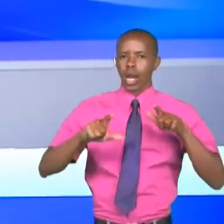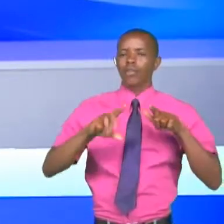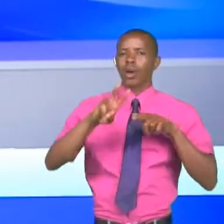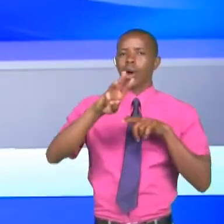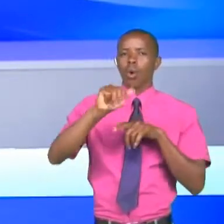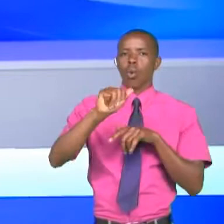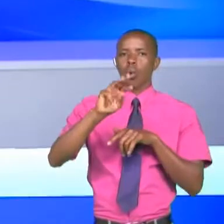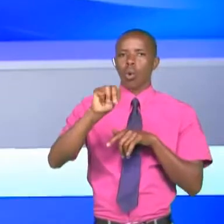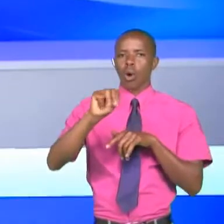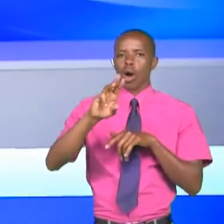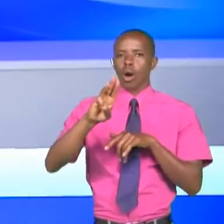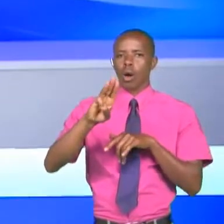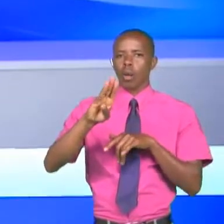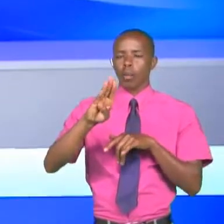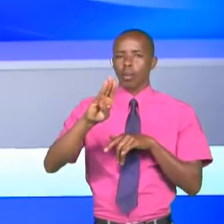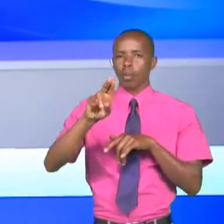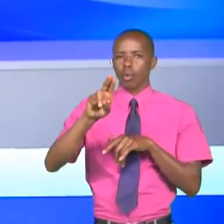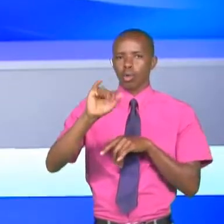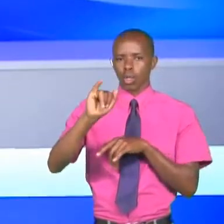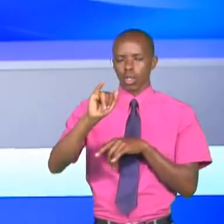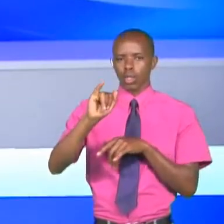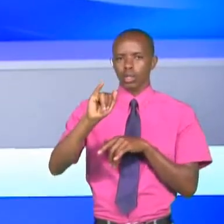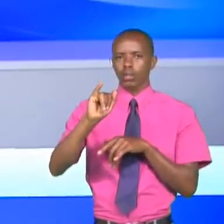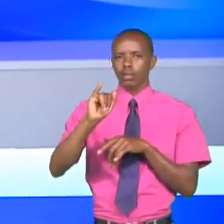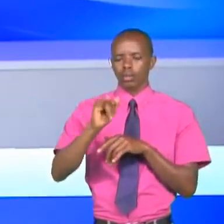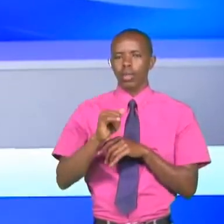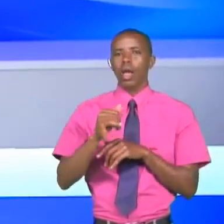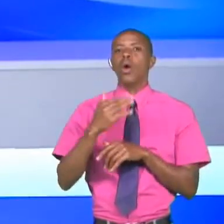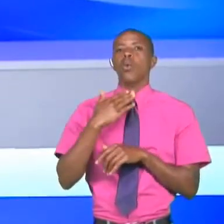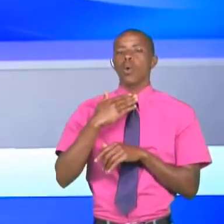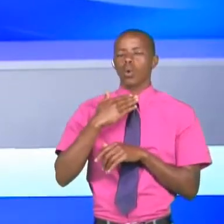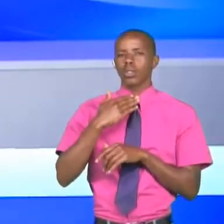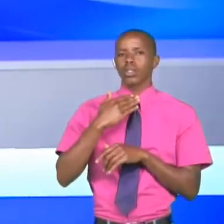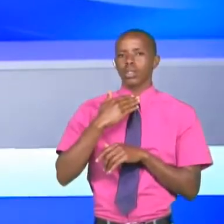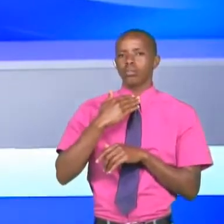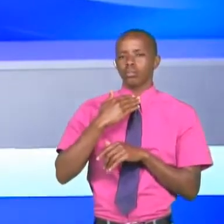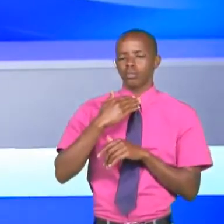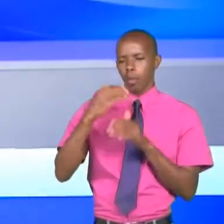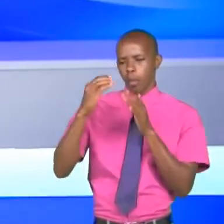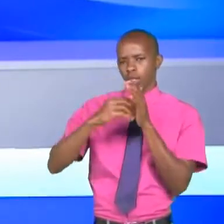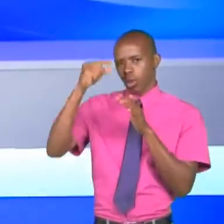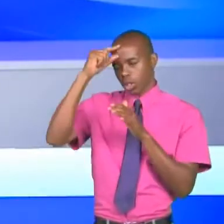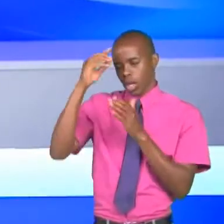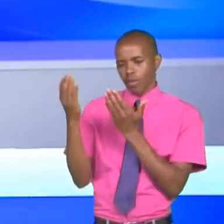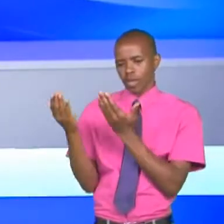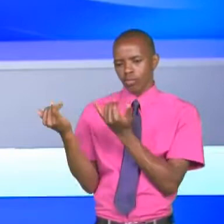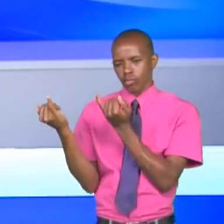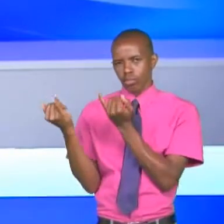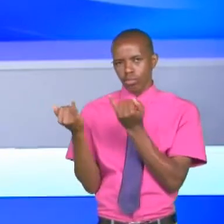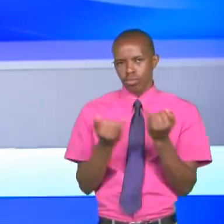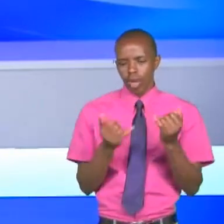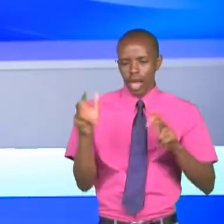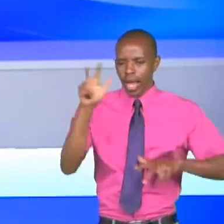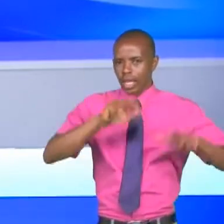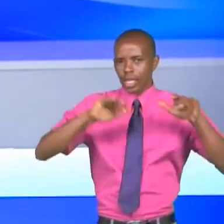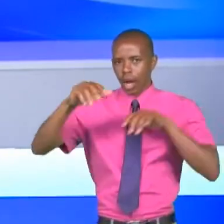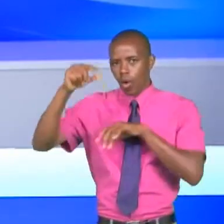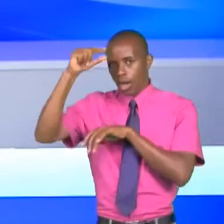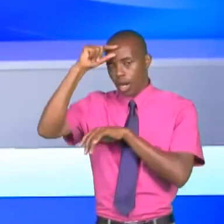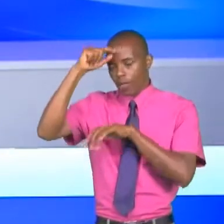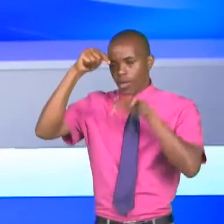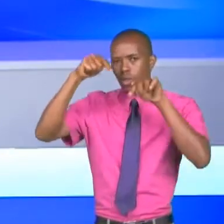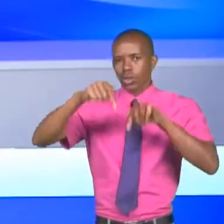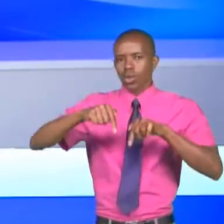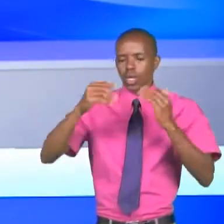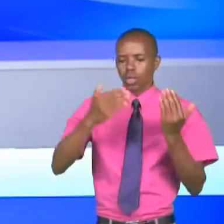point, tunadai Governor Machakos utulete. All right, moving on. Kirinyaga County Government has today